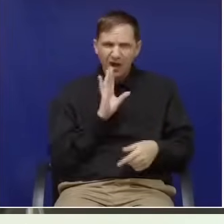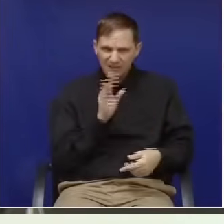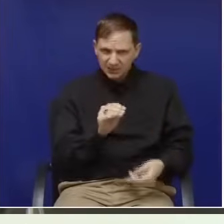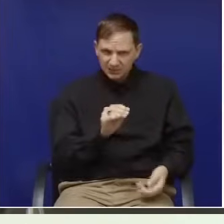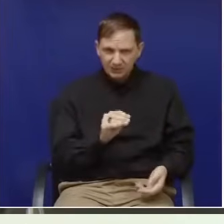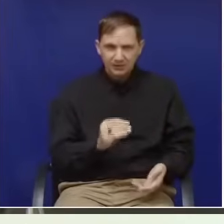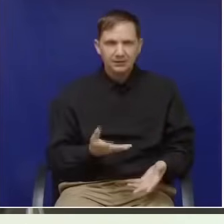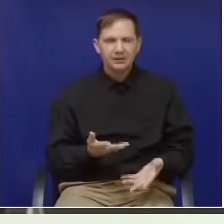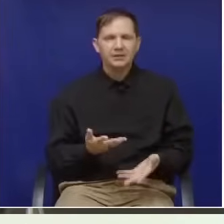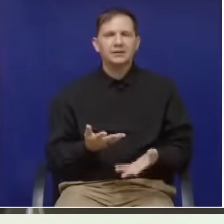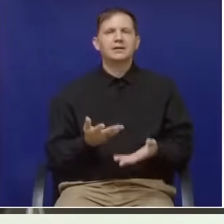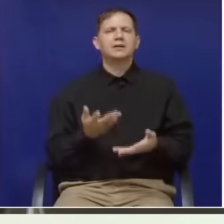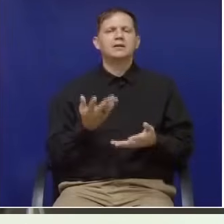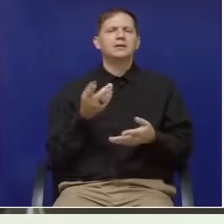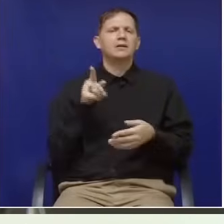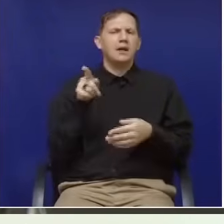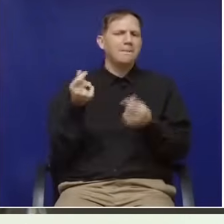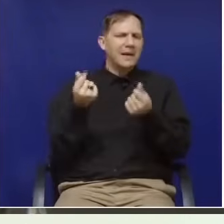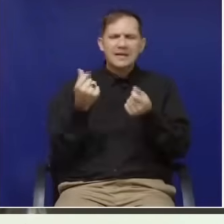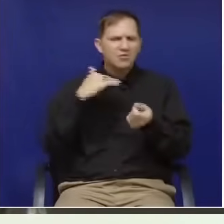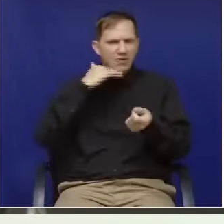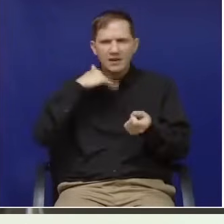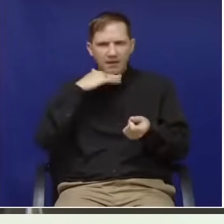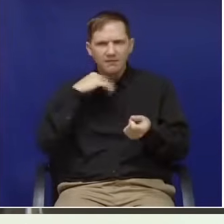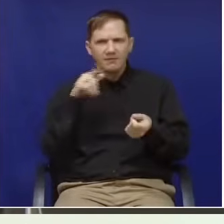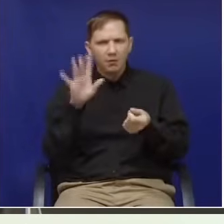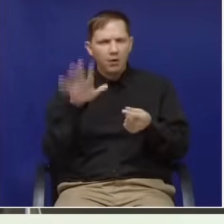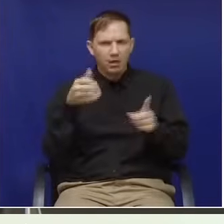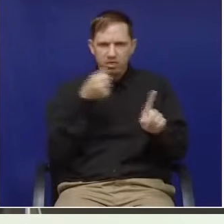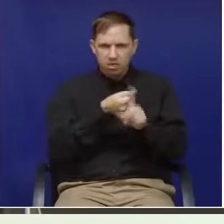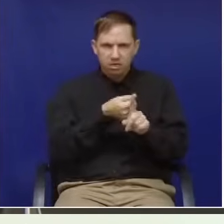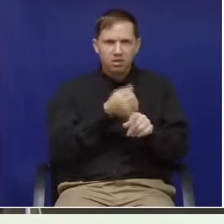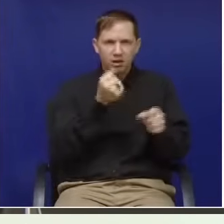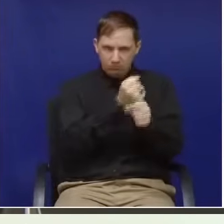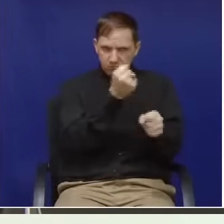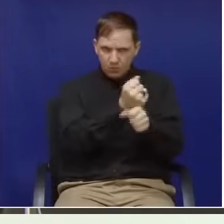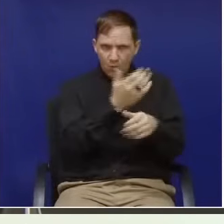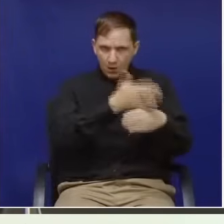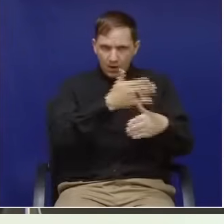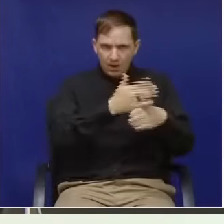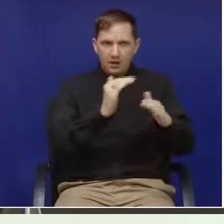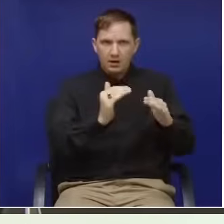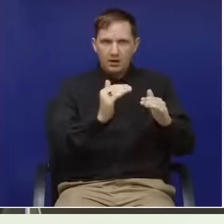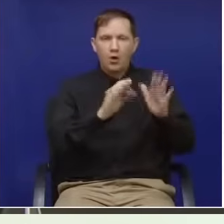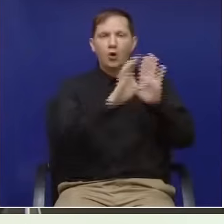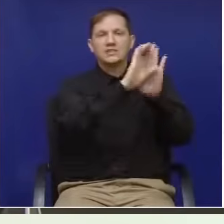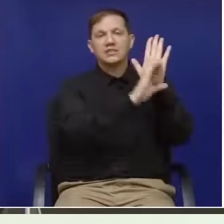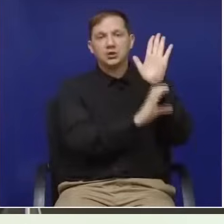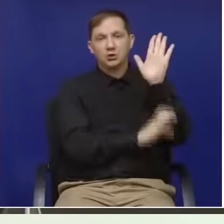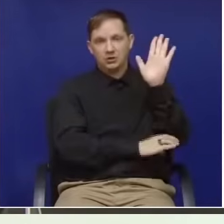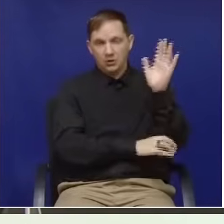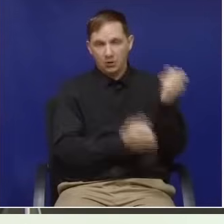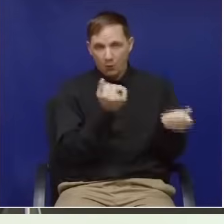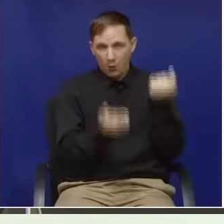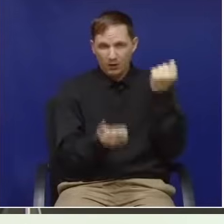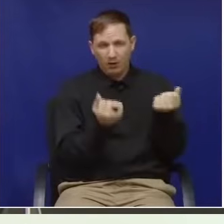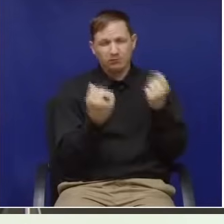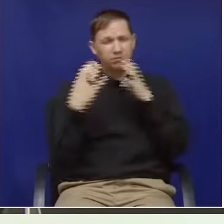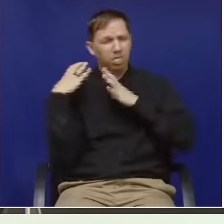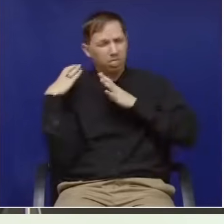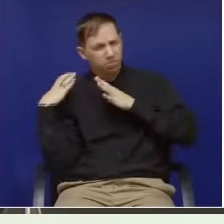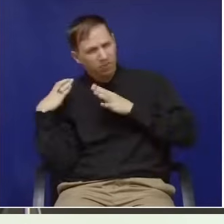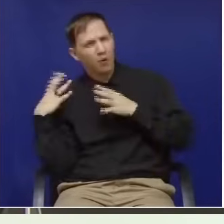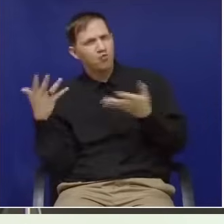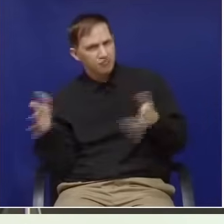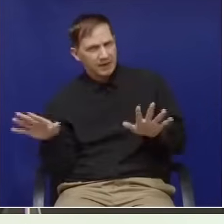million will inadvertently affect operations at the Constitutional Court, a court already buckling under enormous caseload.